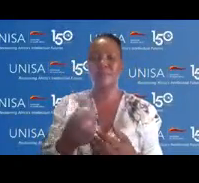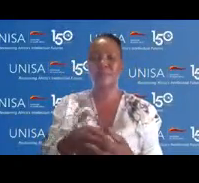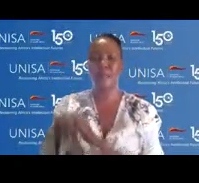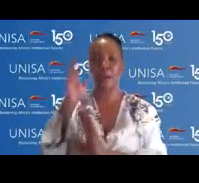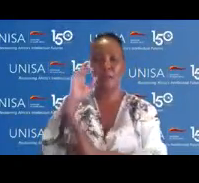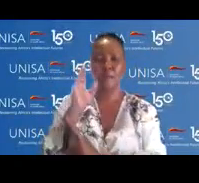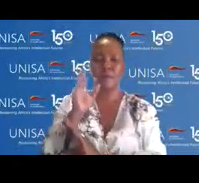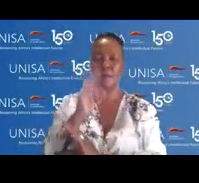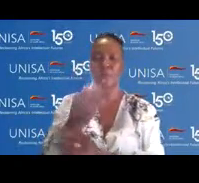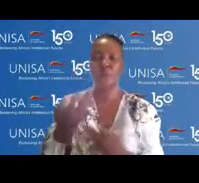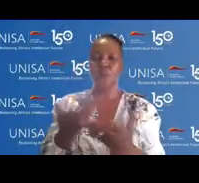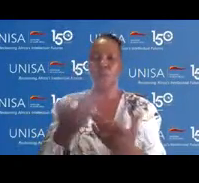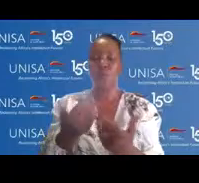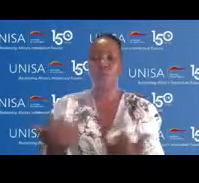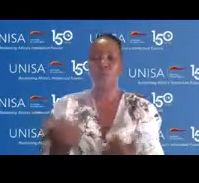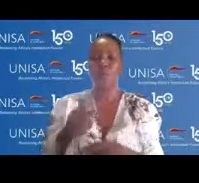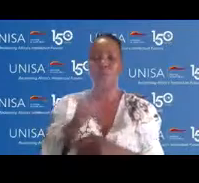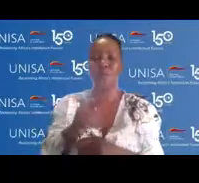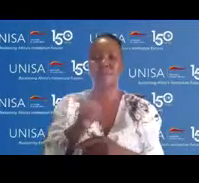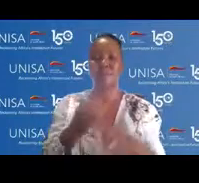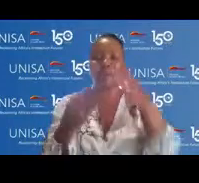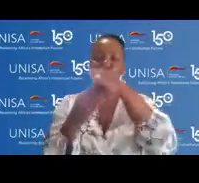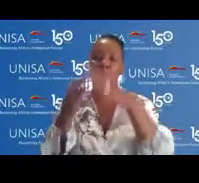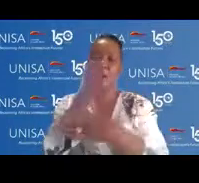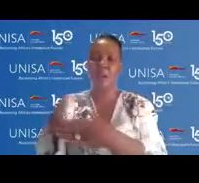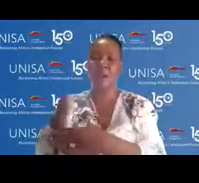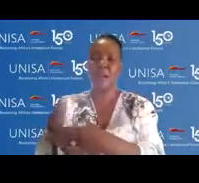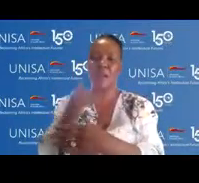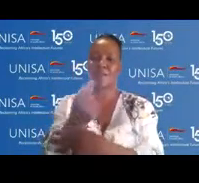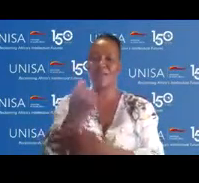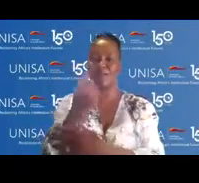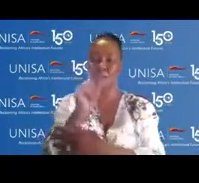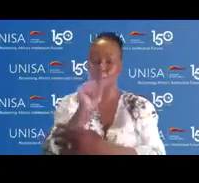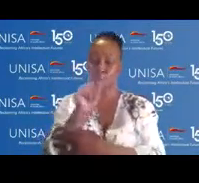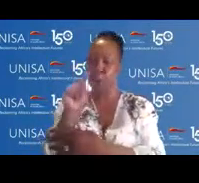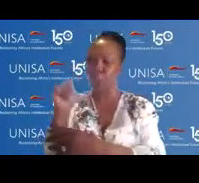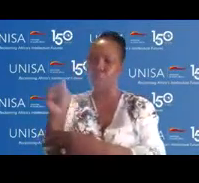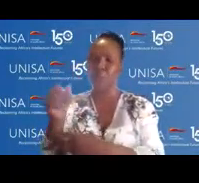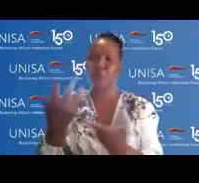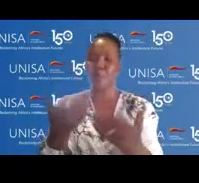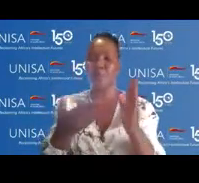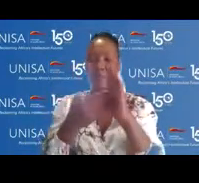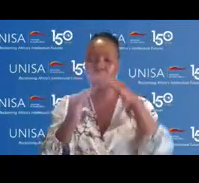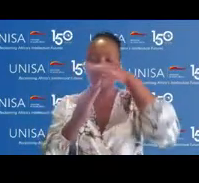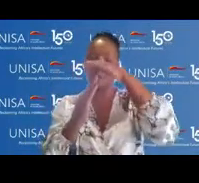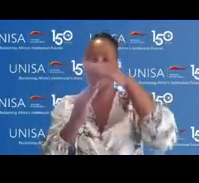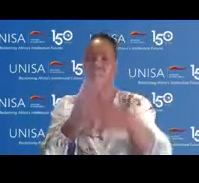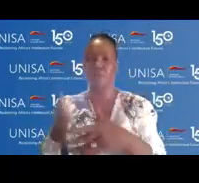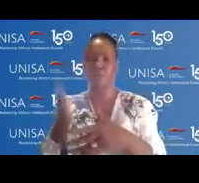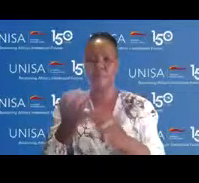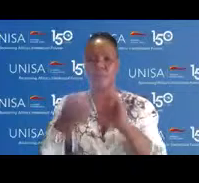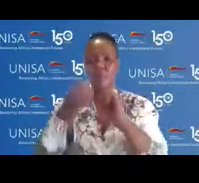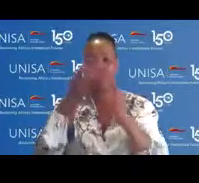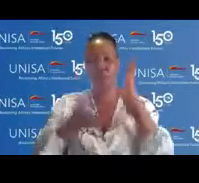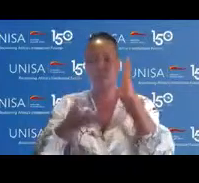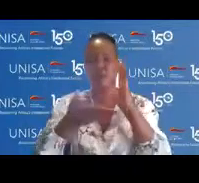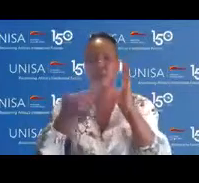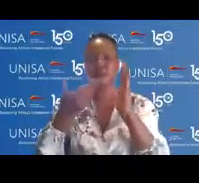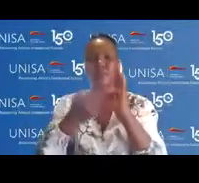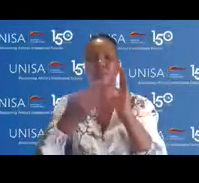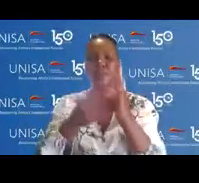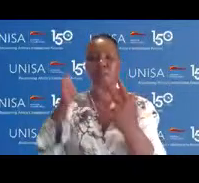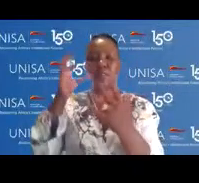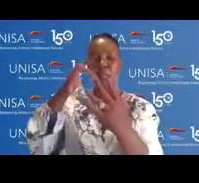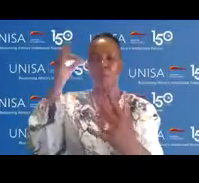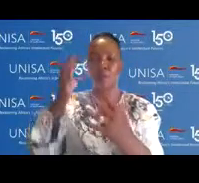So great. So on the top right-hand corner, you got that little ... the ellipse. And then you've got a nice option over there,